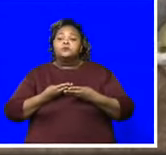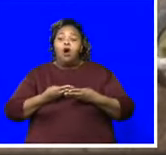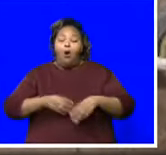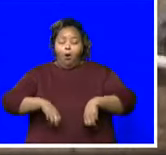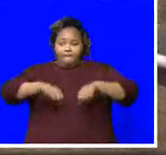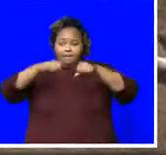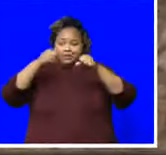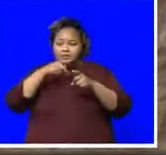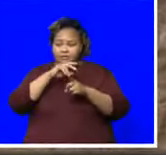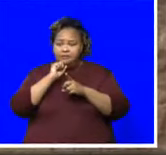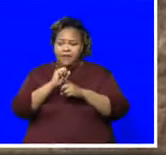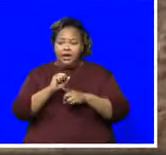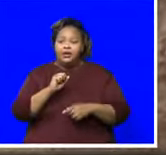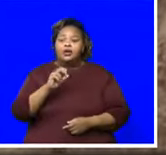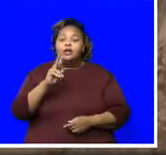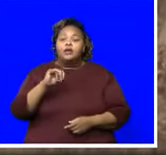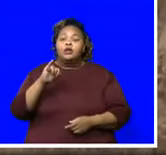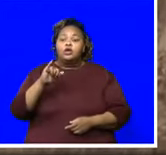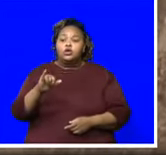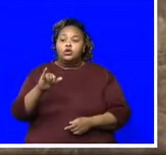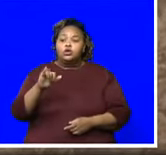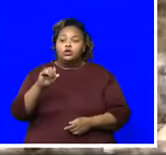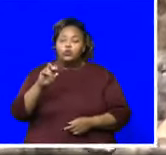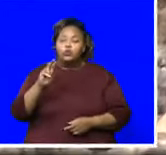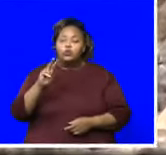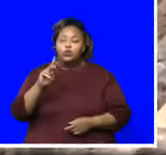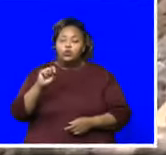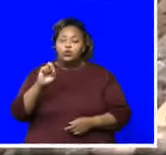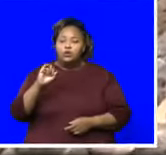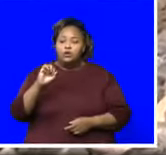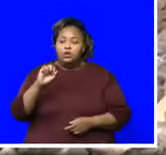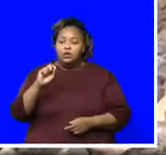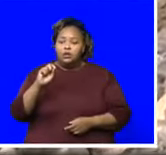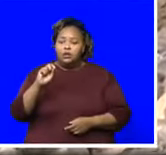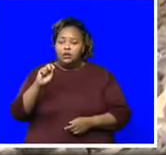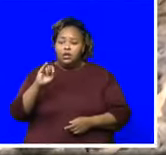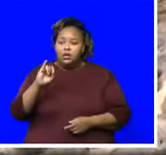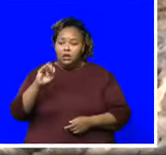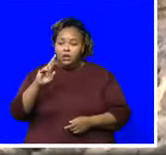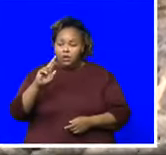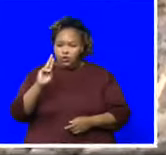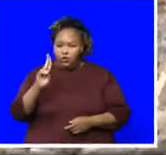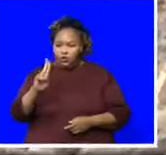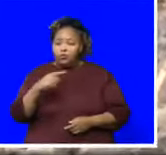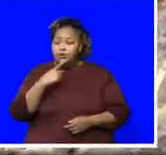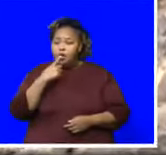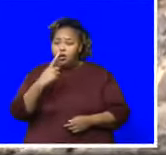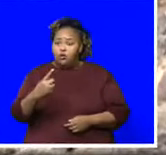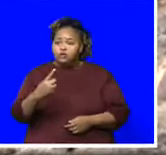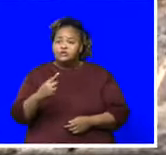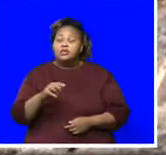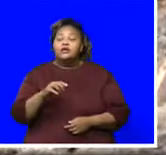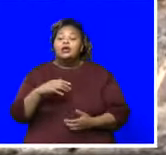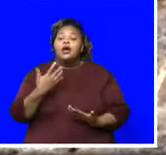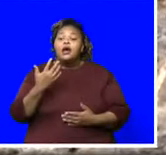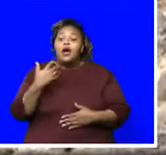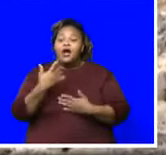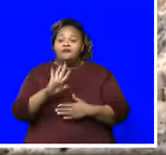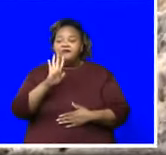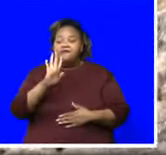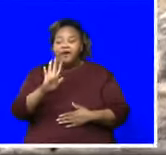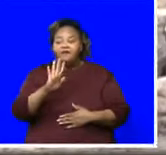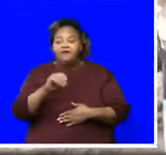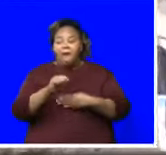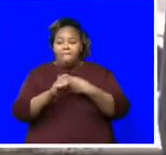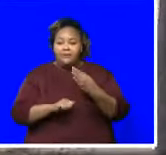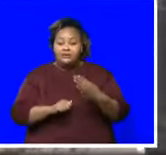kwakukuthi libhuloho litawuphela ngemva kwetinyanga letisihlanu loku lenyanga lesetulu iyesithathu kodwa kude